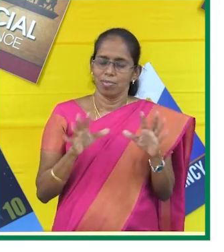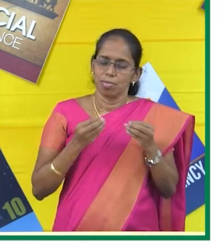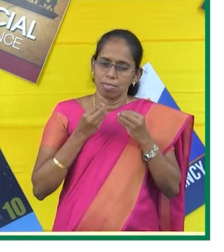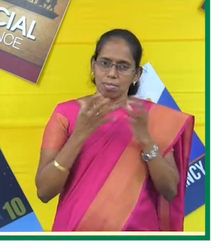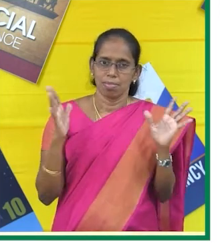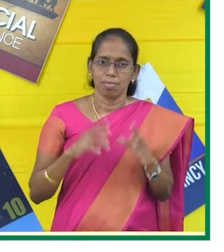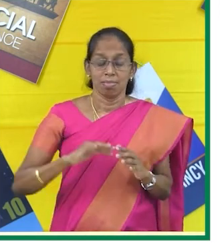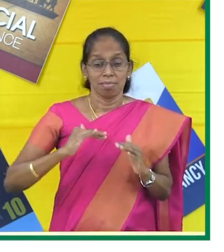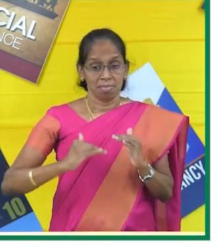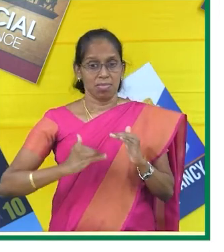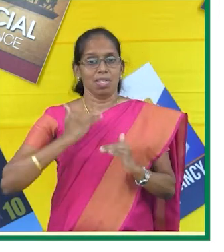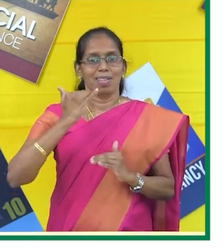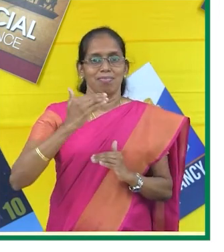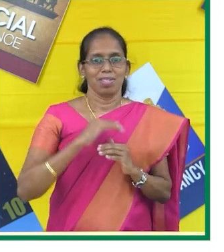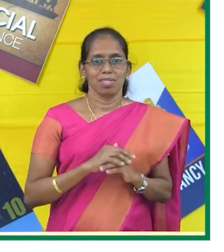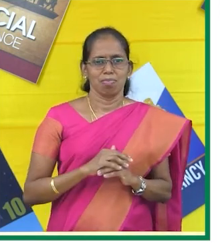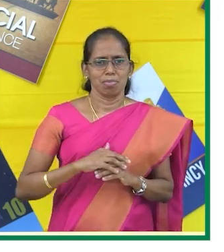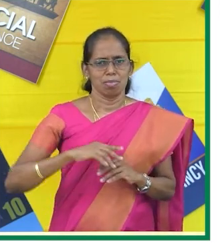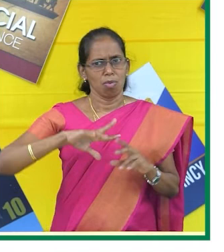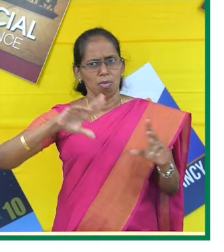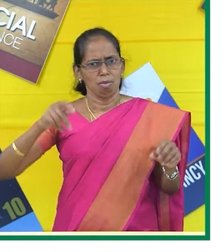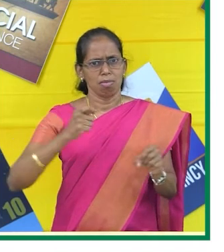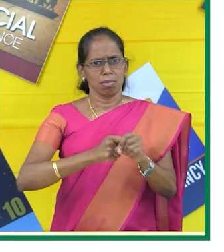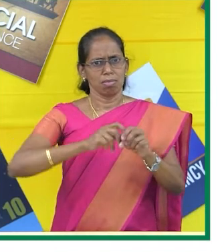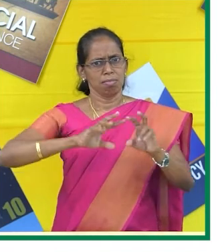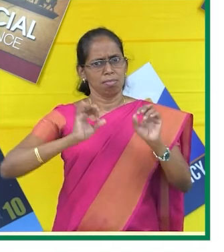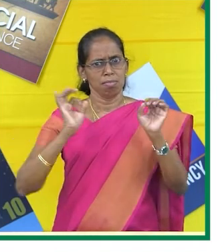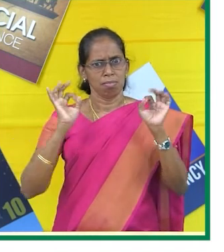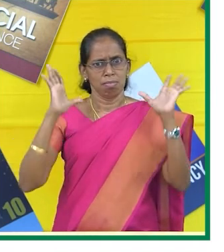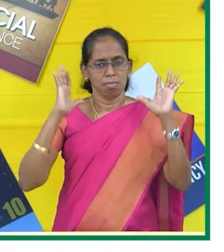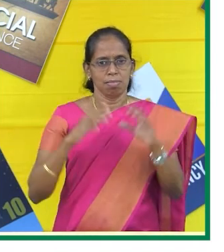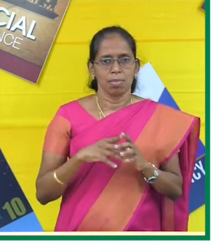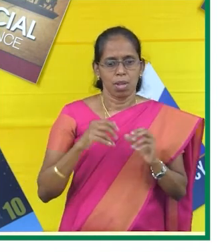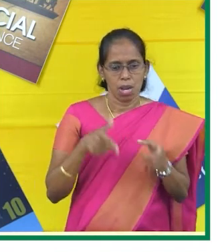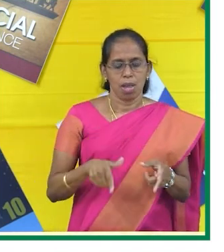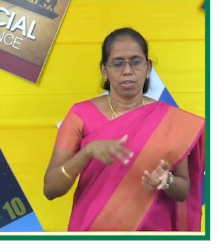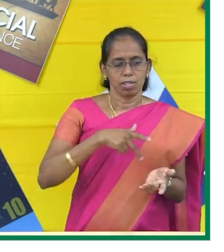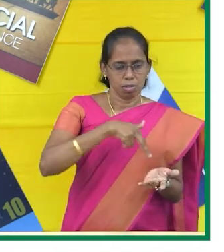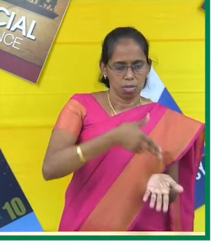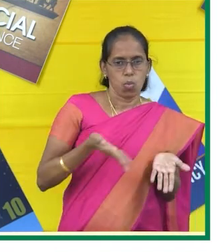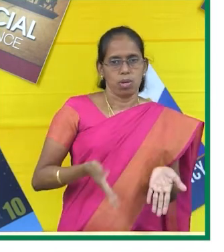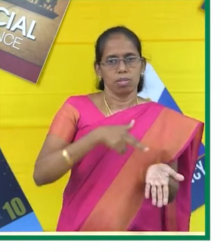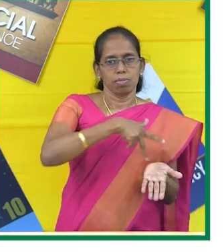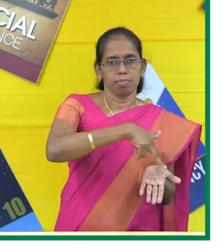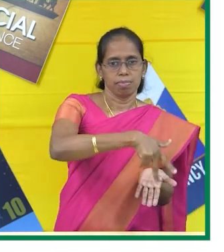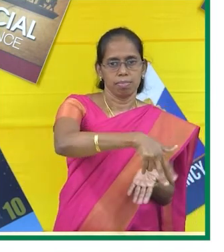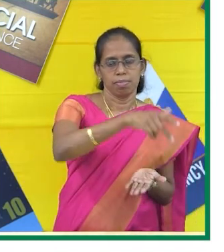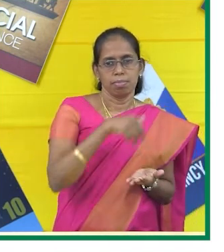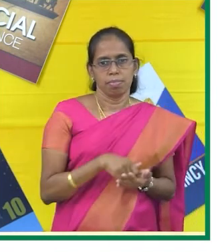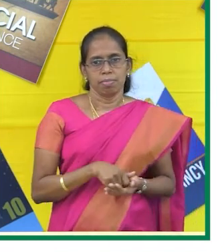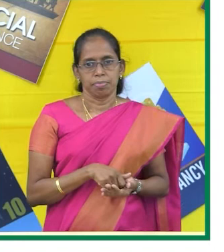is an advancement that we can find. We nowadays walk in the pavement, but